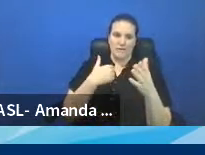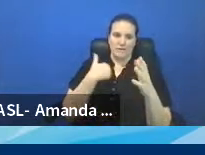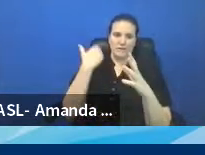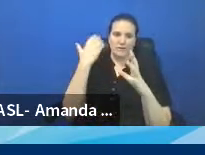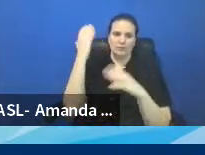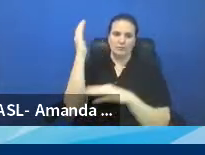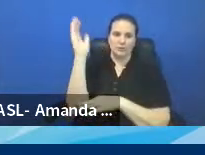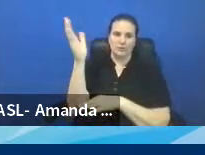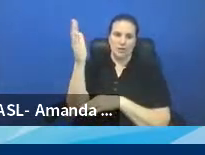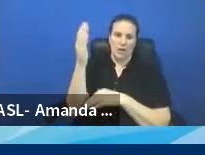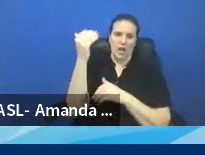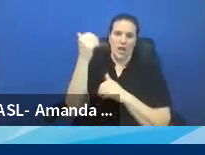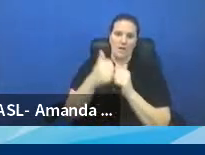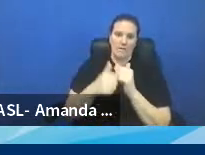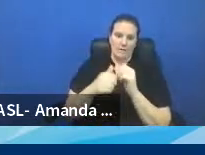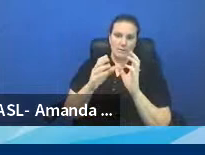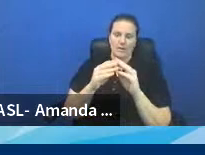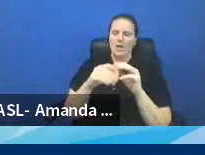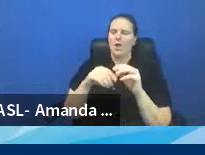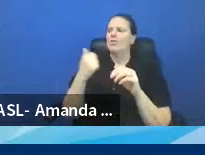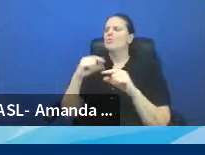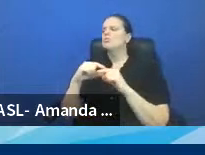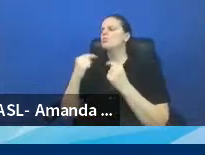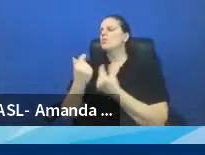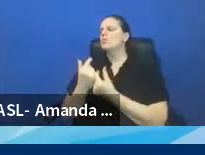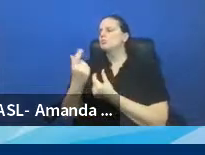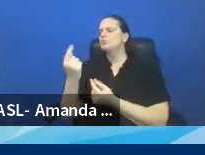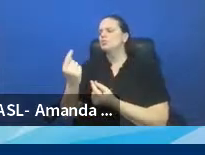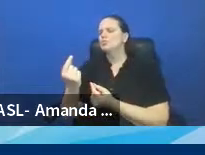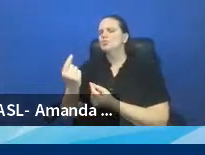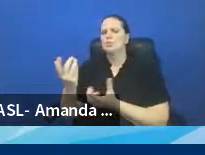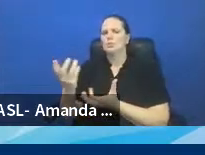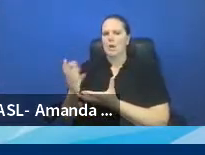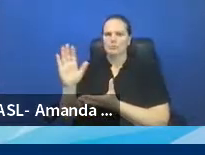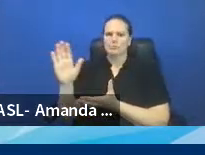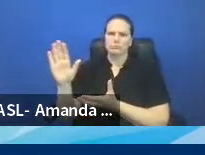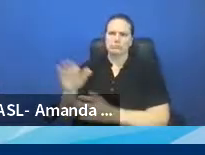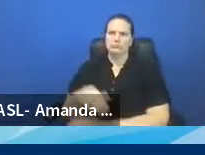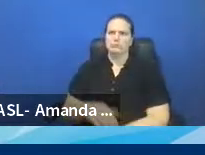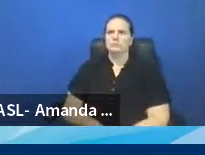about what they're doing at the other group. And also,